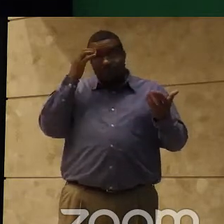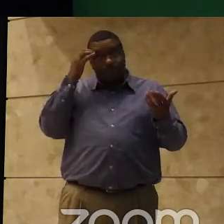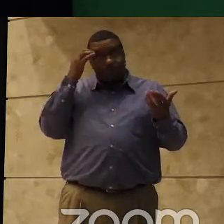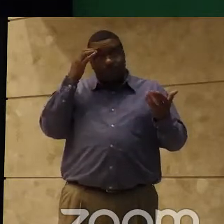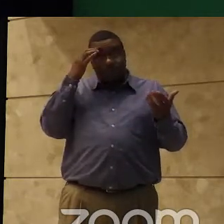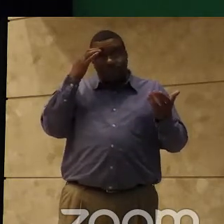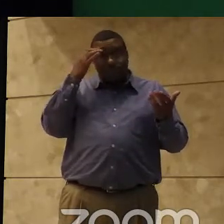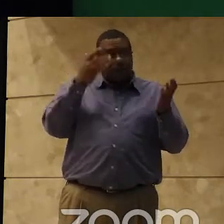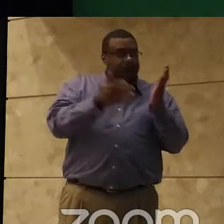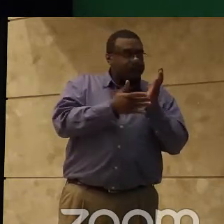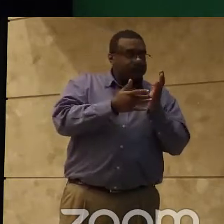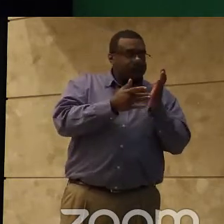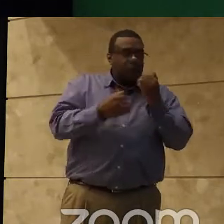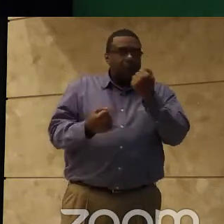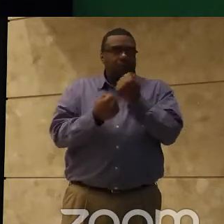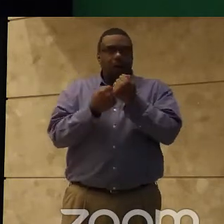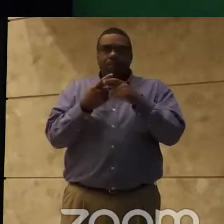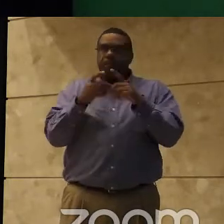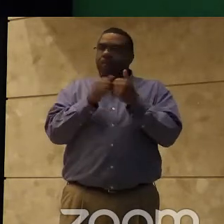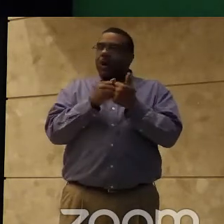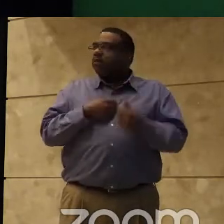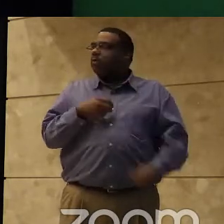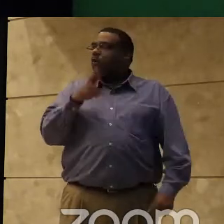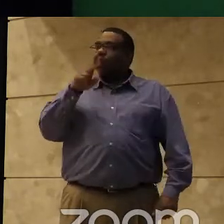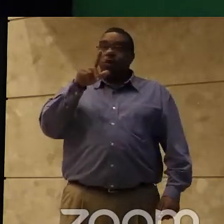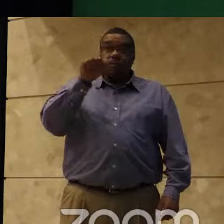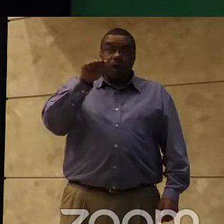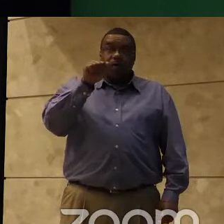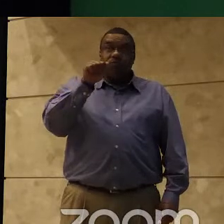tech backup, but Rima,